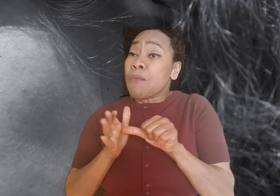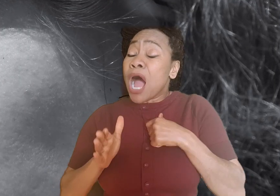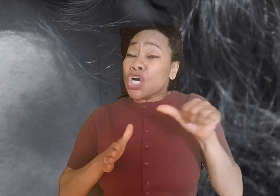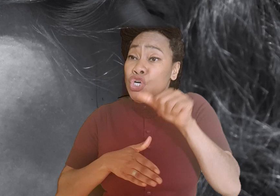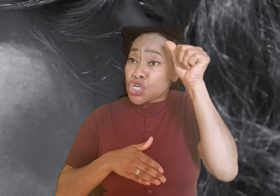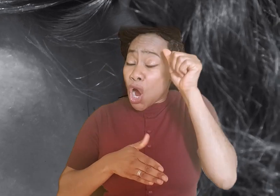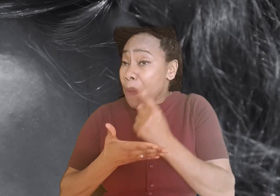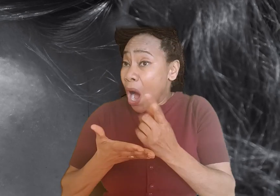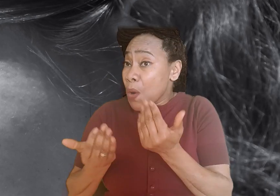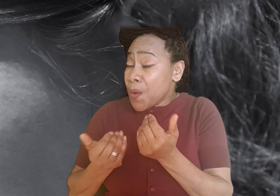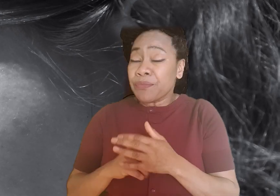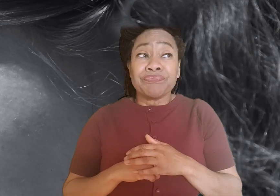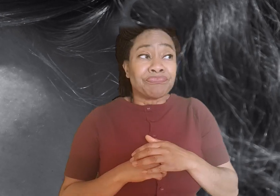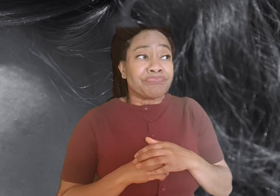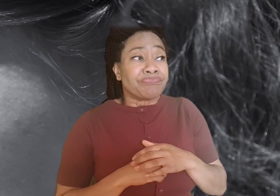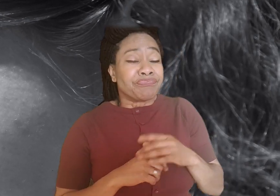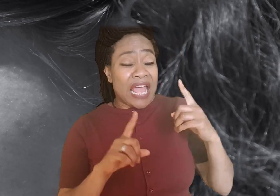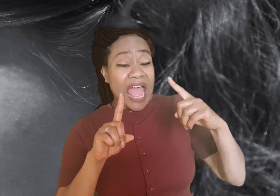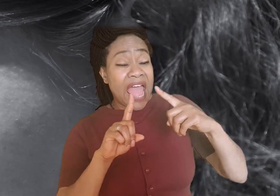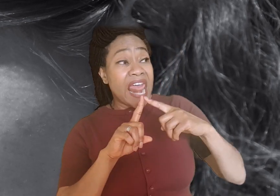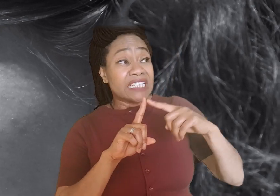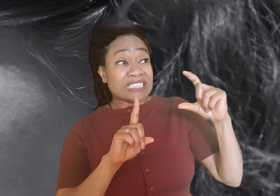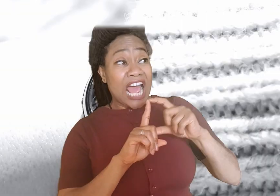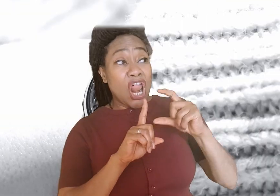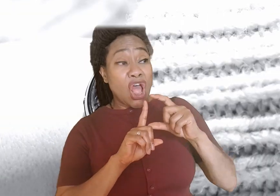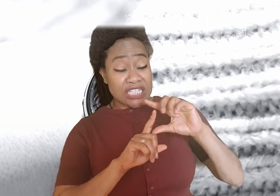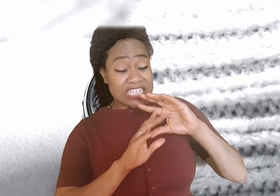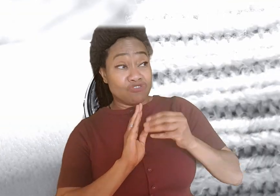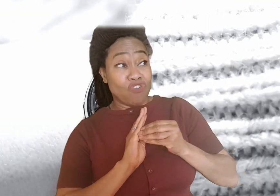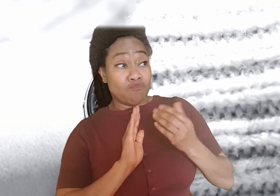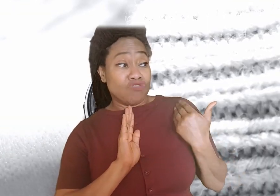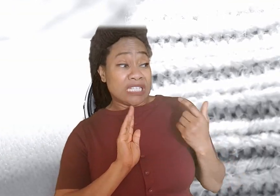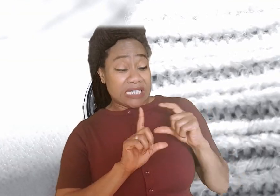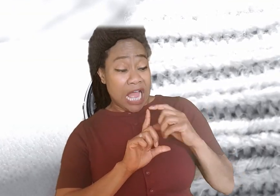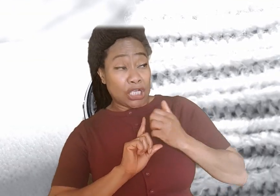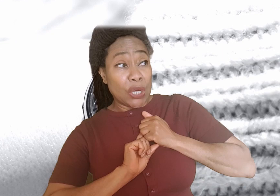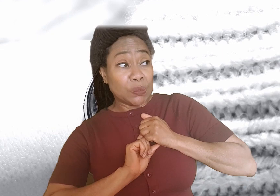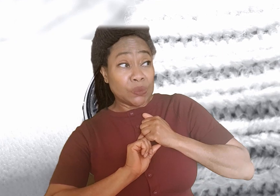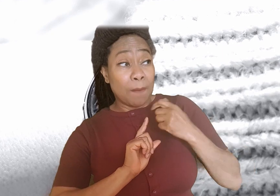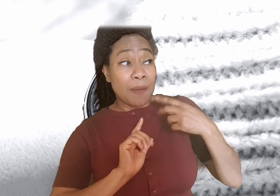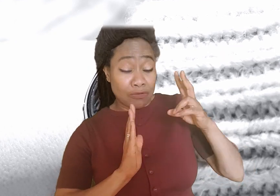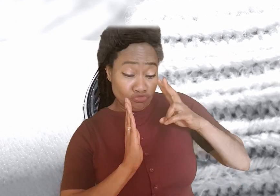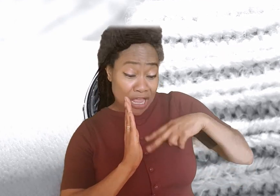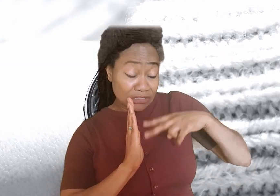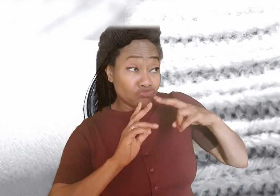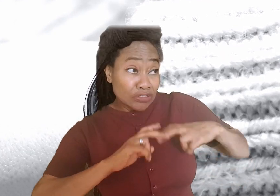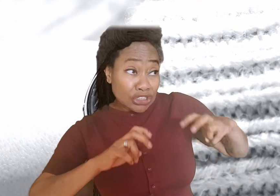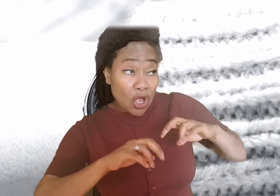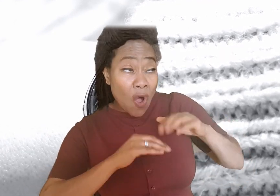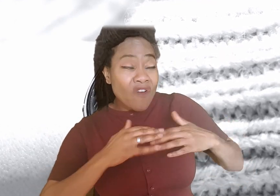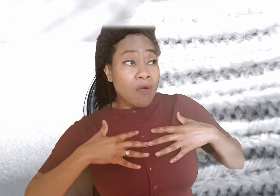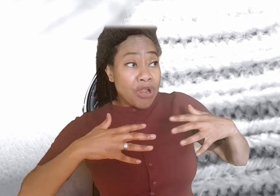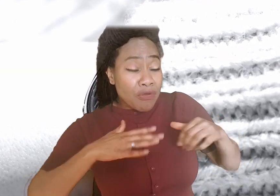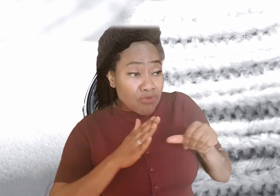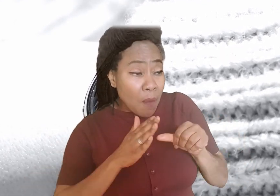I've recently been diagnosed with Ehlers-Danlos syndrome, and I've read some studies regarding EDS and pulmonary issues and